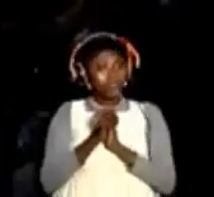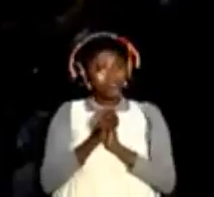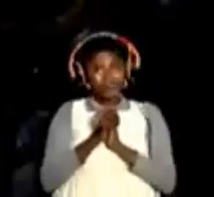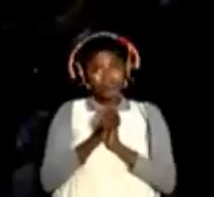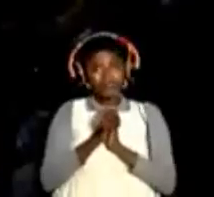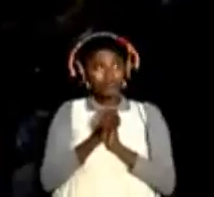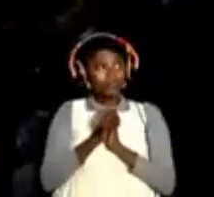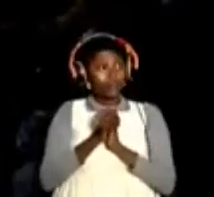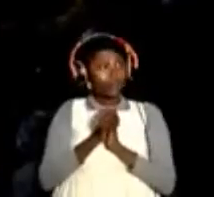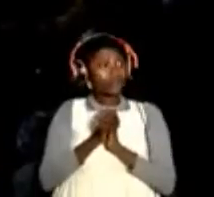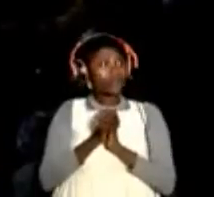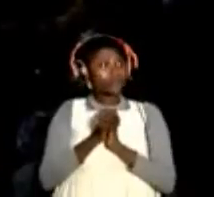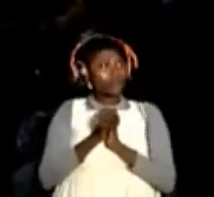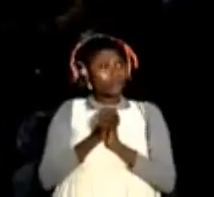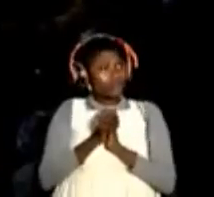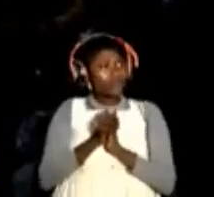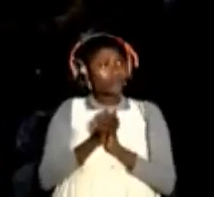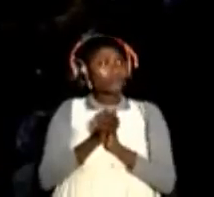Nothing